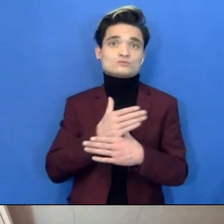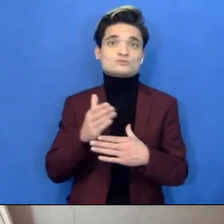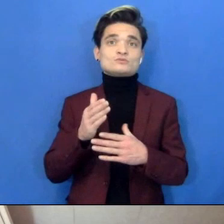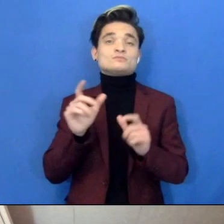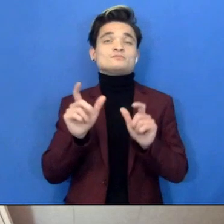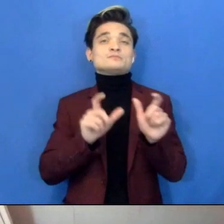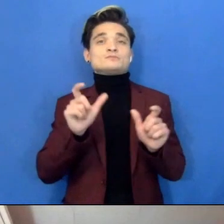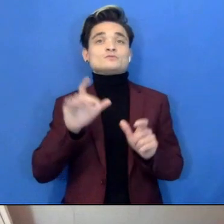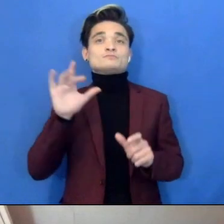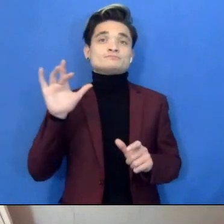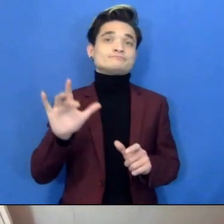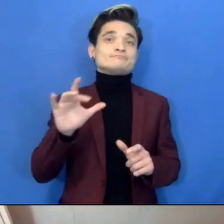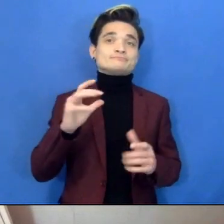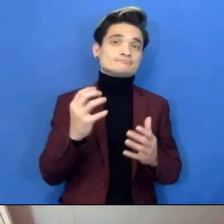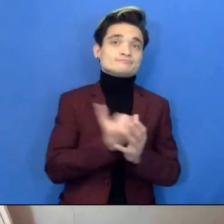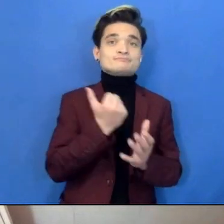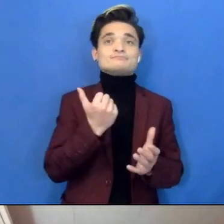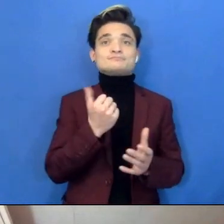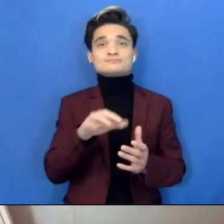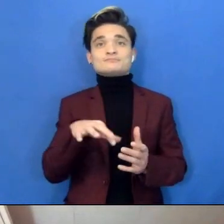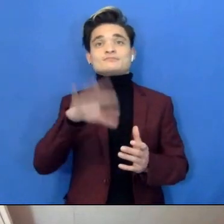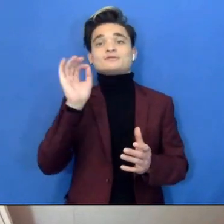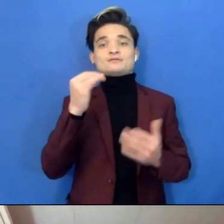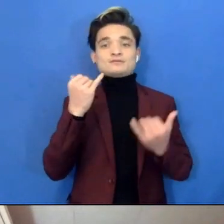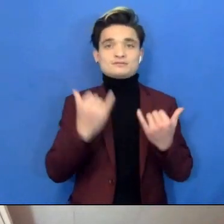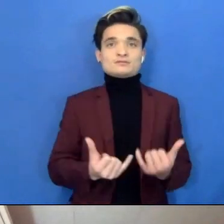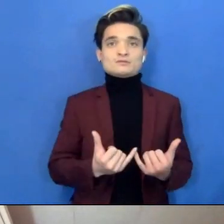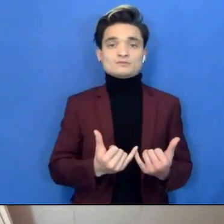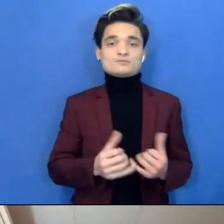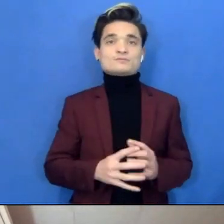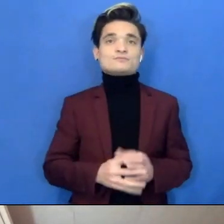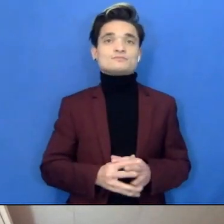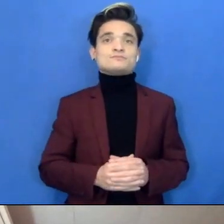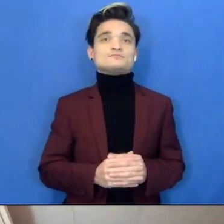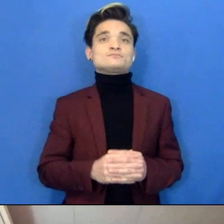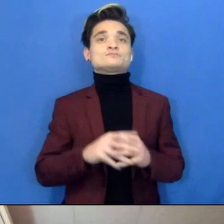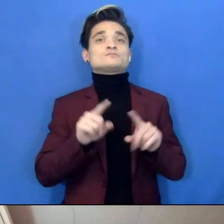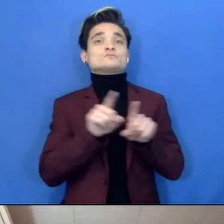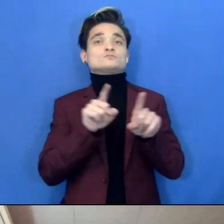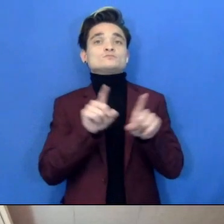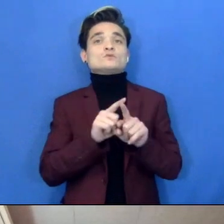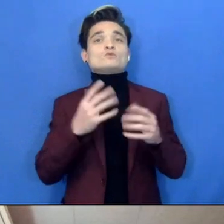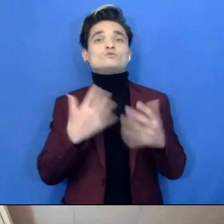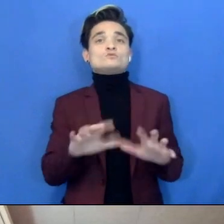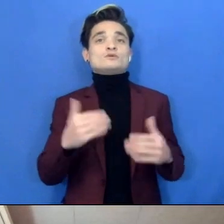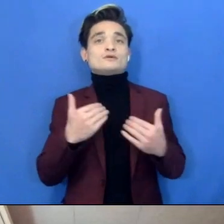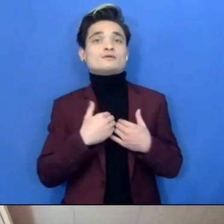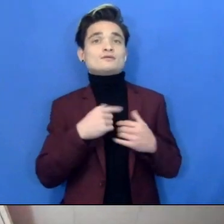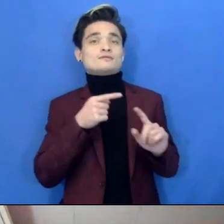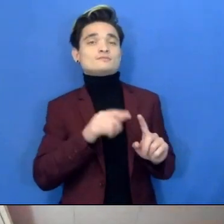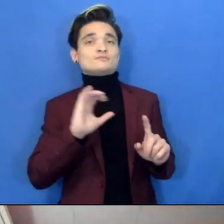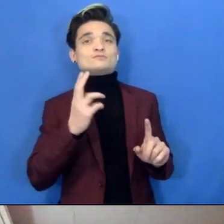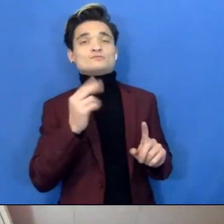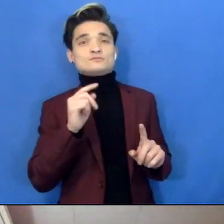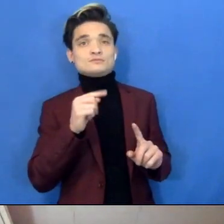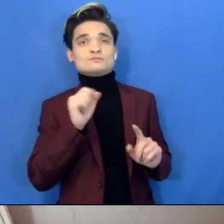in the chat, but suppose that someone's not looking at the chat. What do people have to check out to see what's